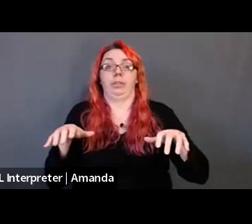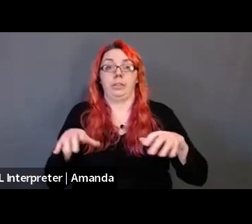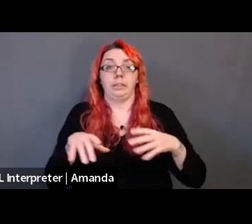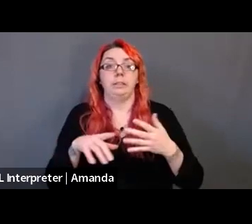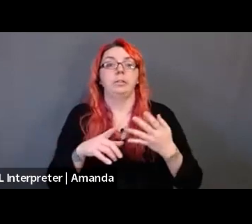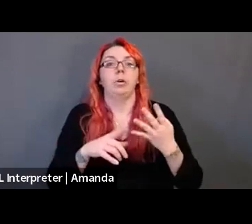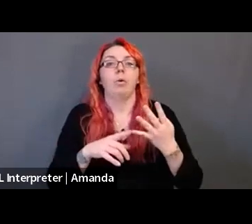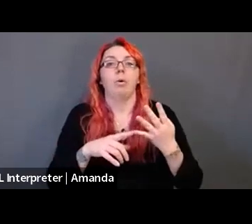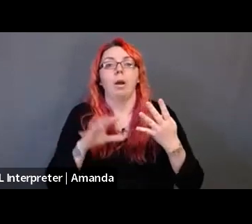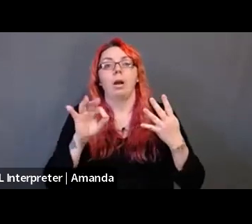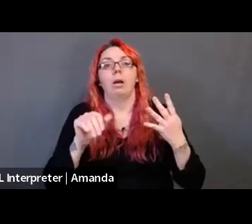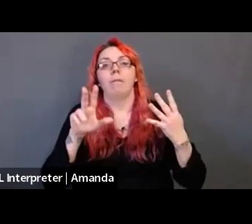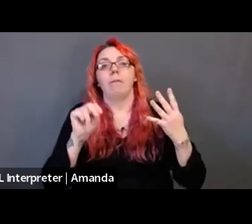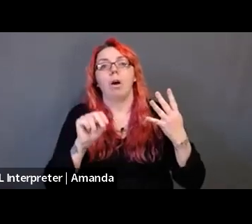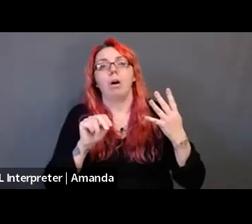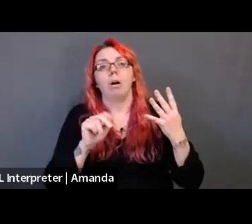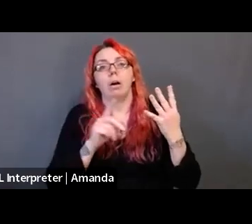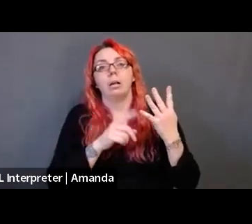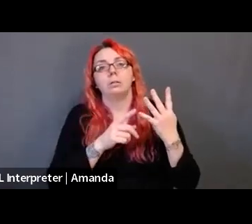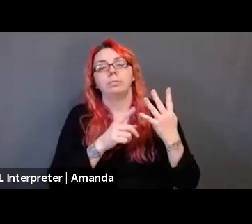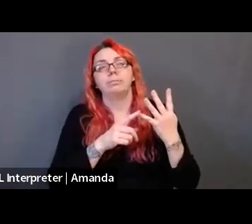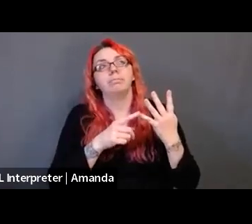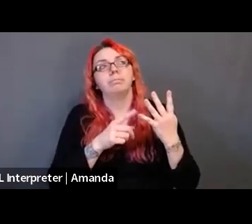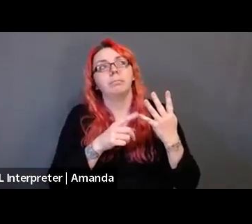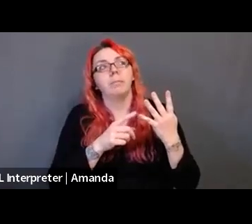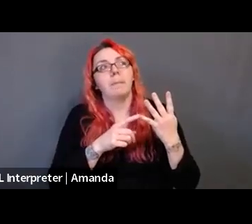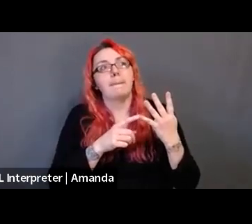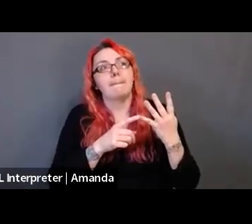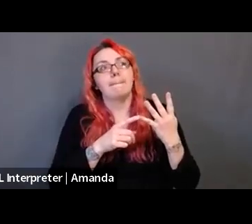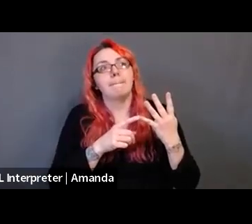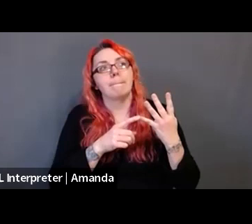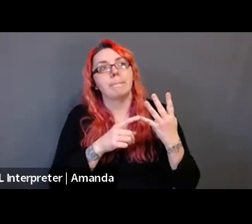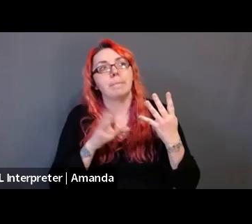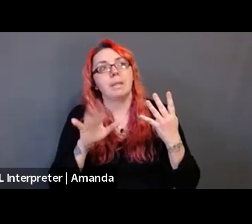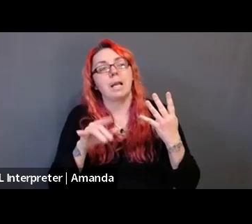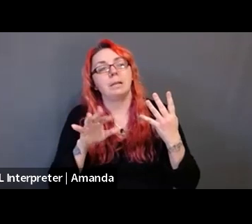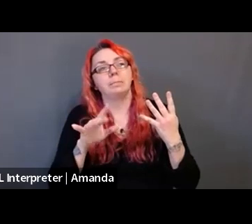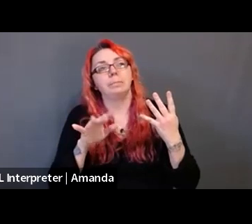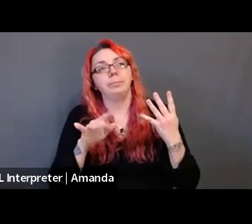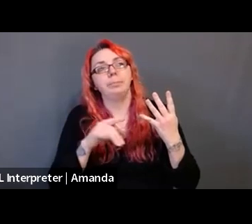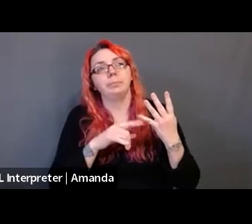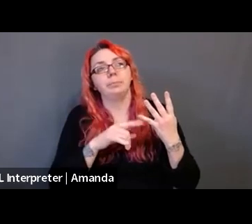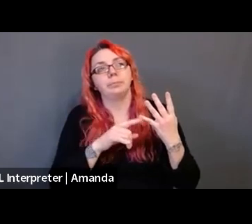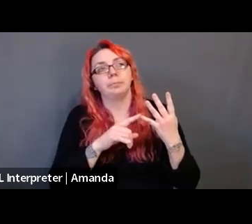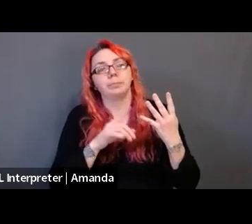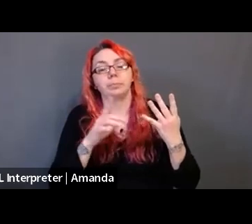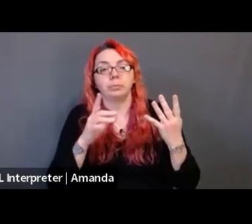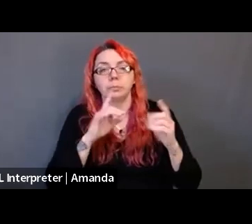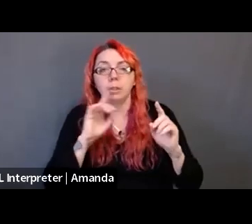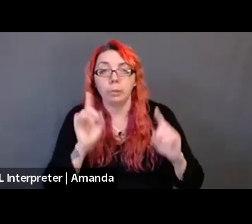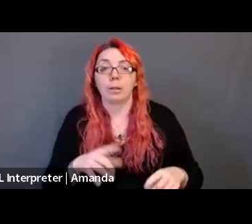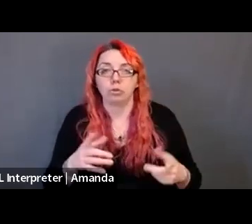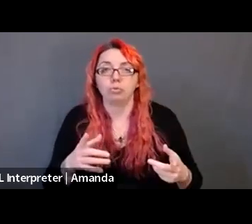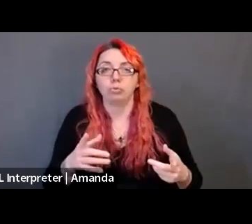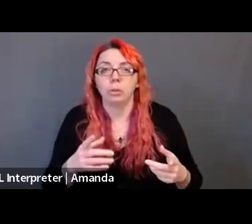fawning. It is when it is in a reaction to a